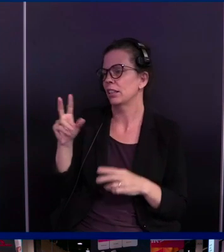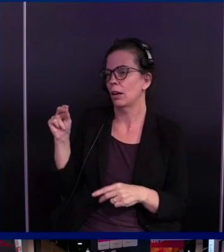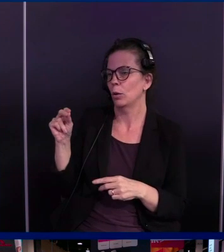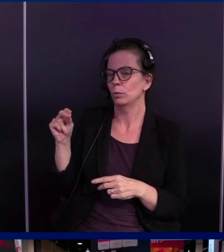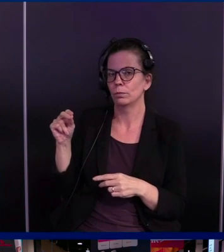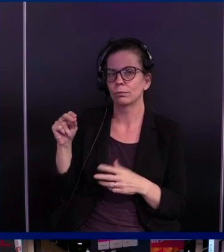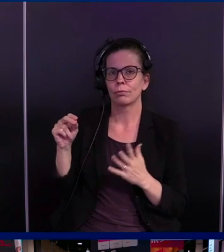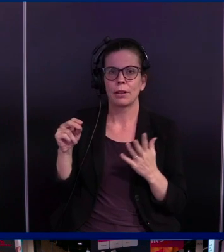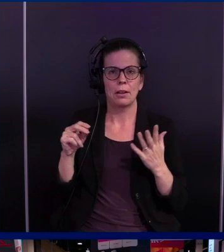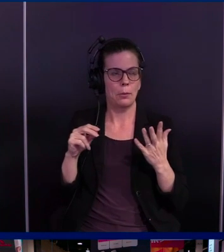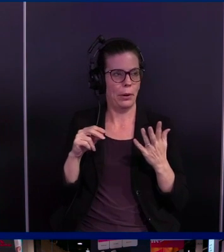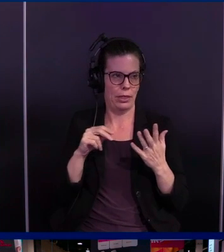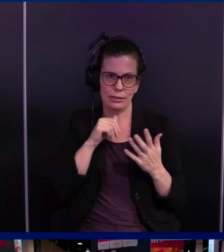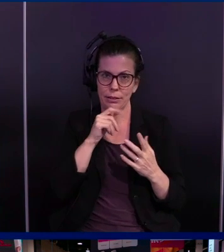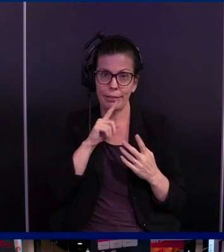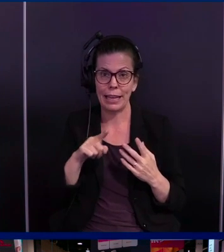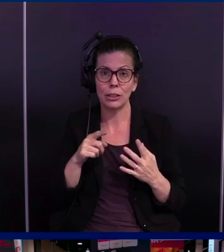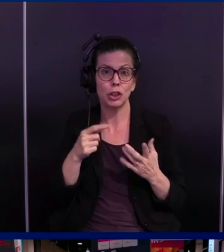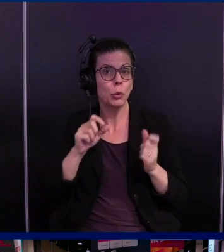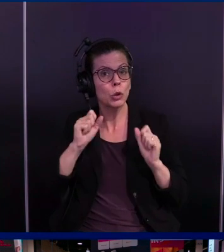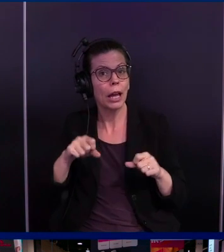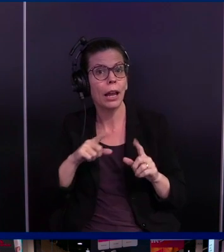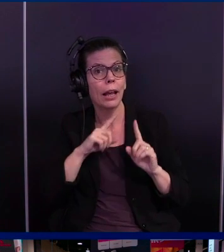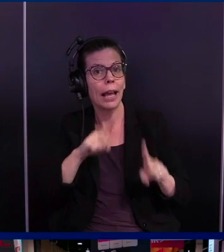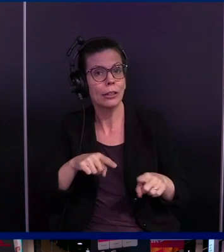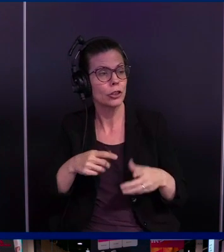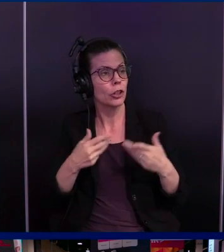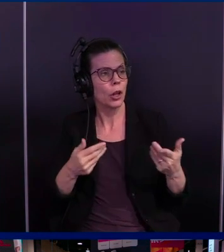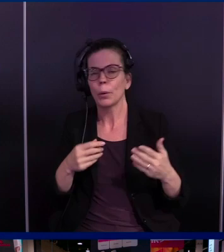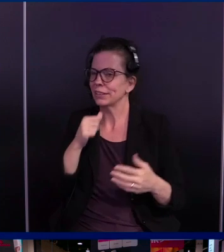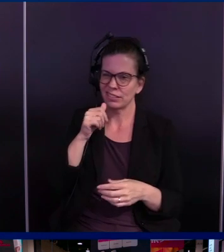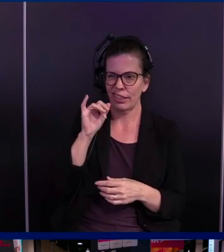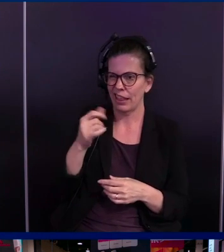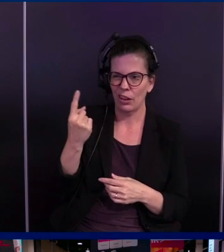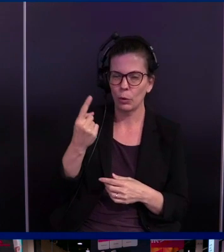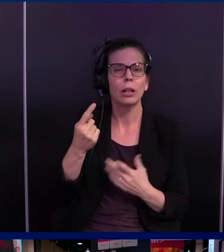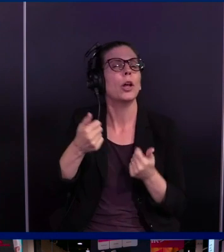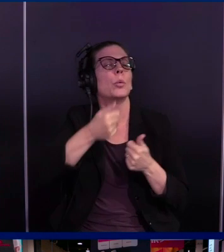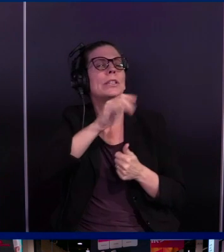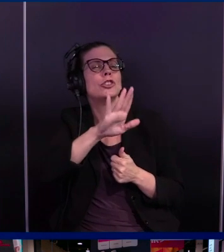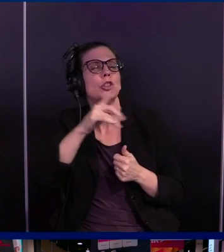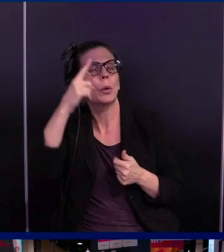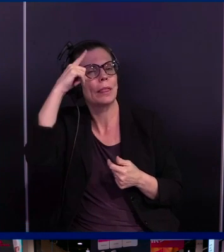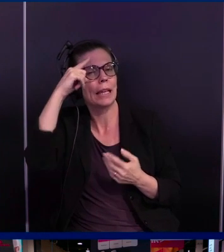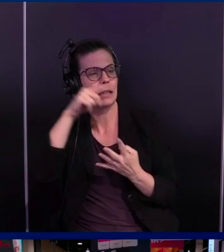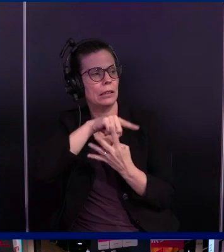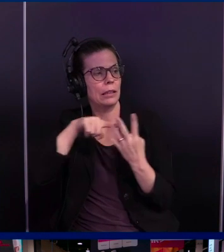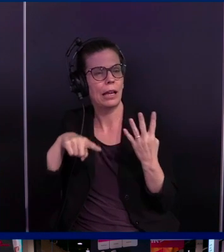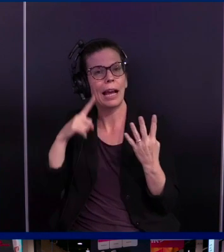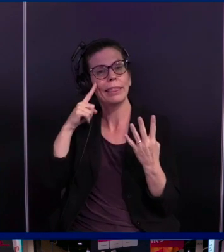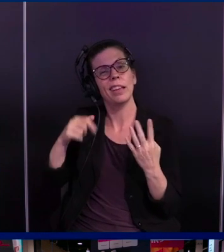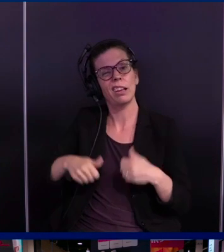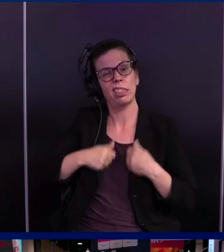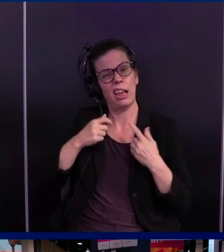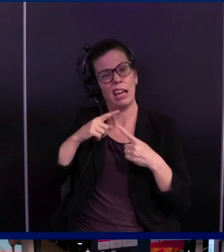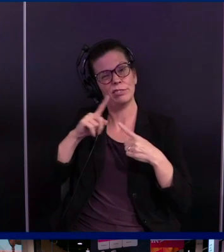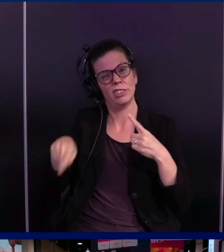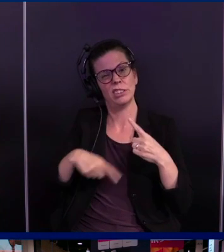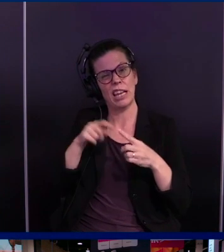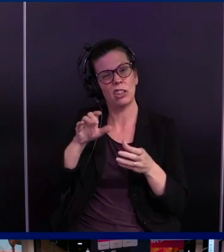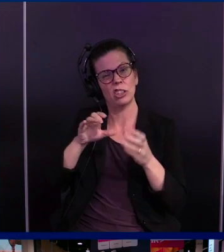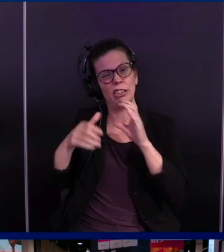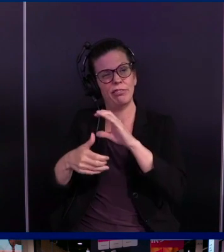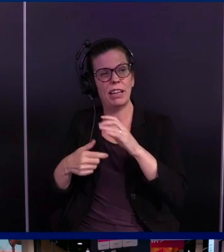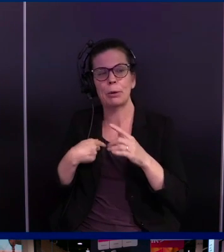What? Oh, and I'm not supposed to answer? You can answer it. Go for it. It's not that one. Which one do you think it is? I think it's life cycle configuration. I would second